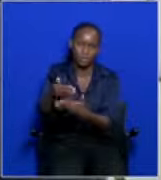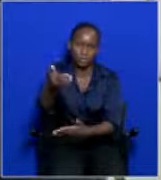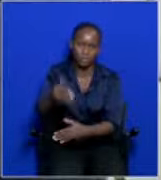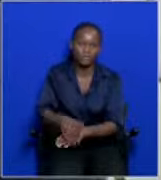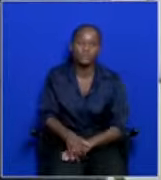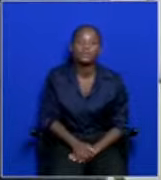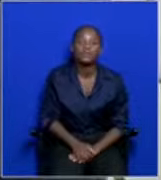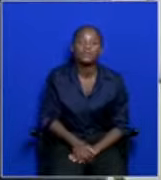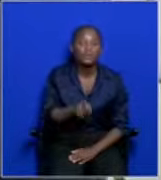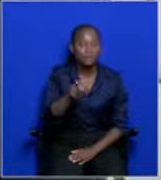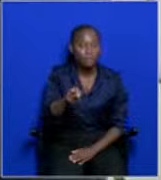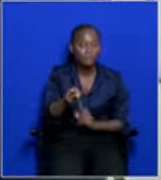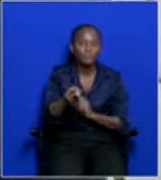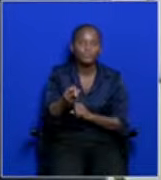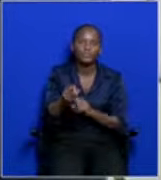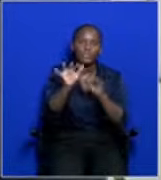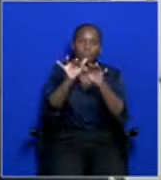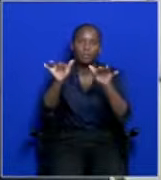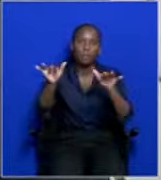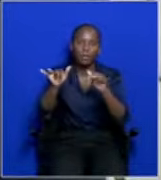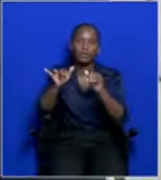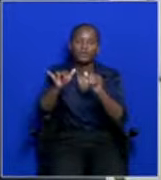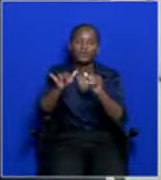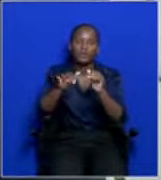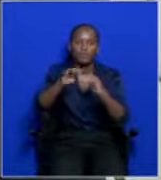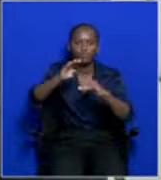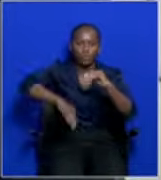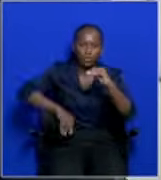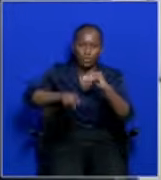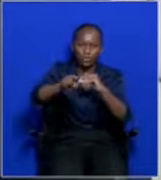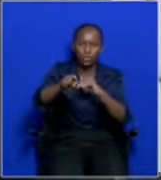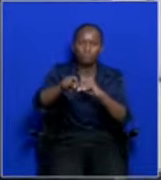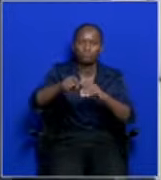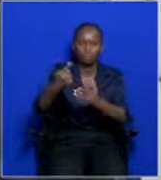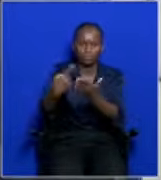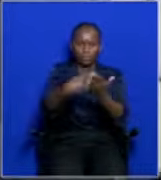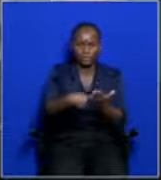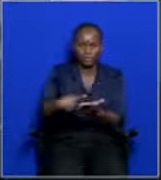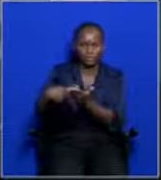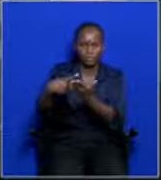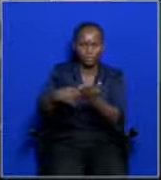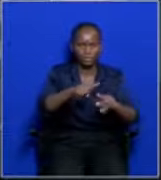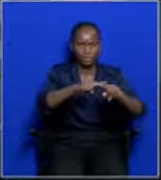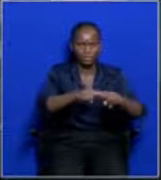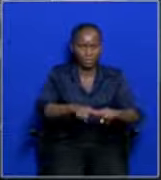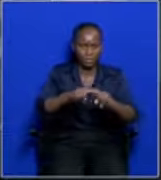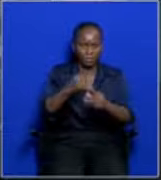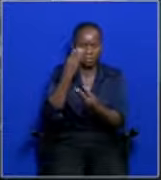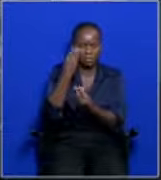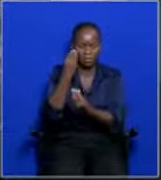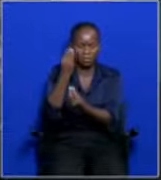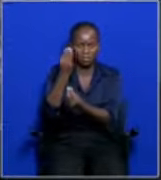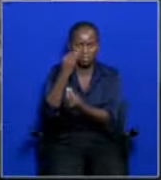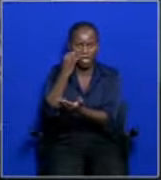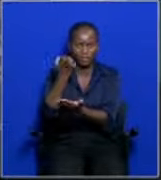the evidence collected, and the prosecutor directed that the alleged suspect should be arrested.